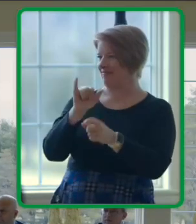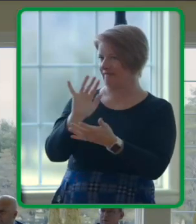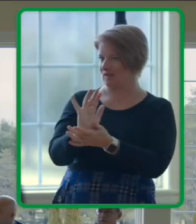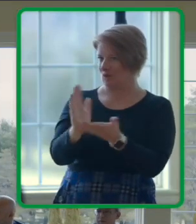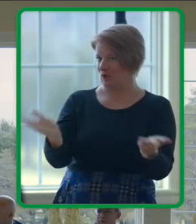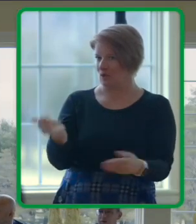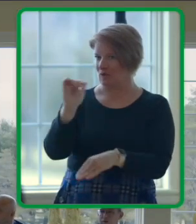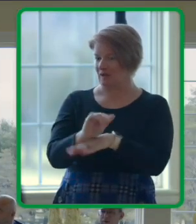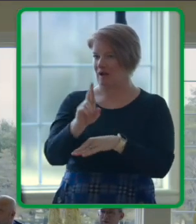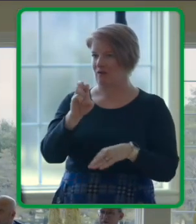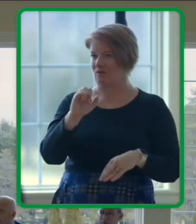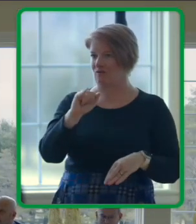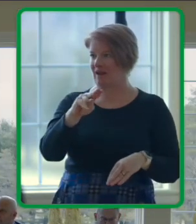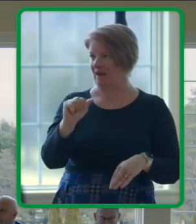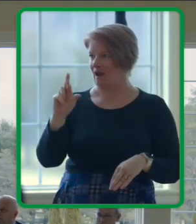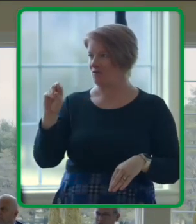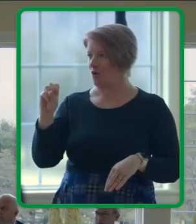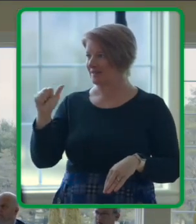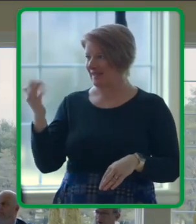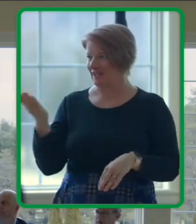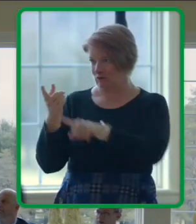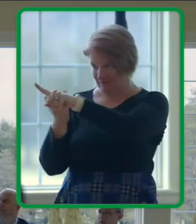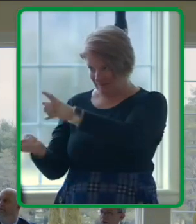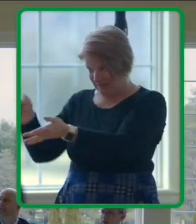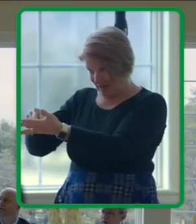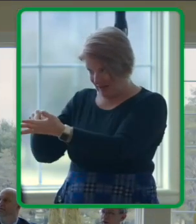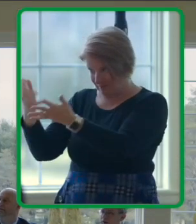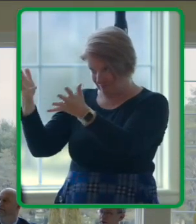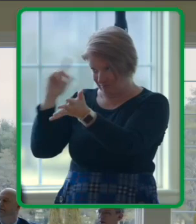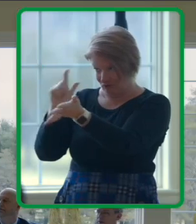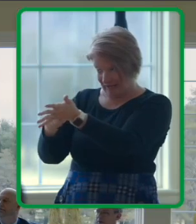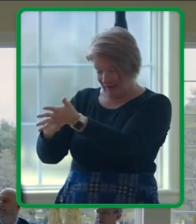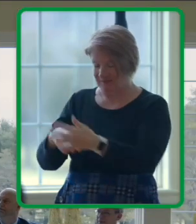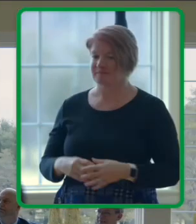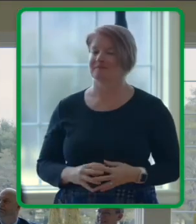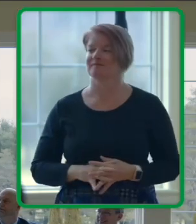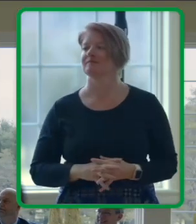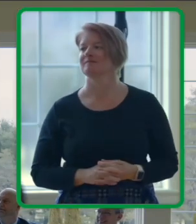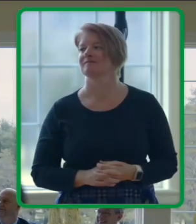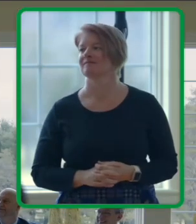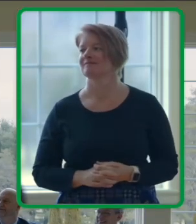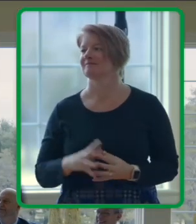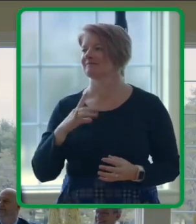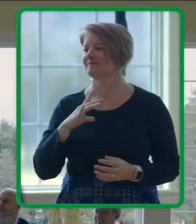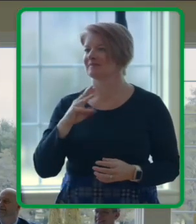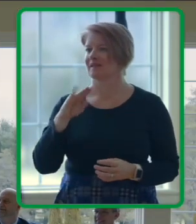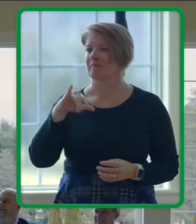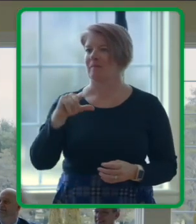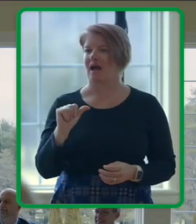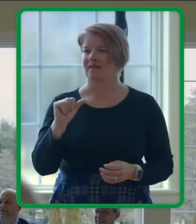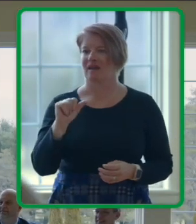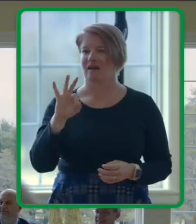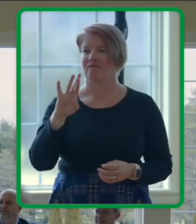with us tonight. Raina, Rosa, are you here tonight? Please stand up and be recognized. I love it. Mila Franklin, who